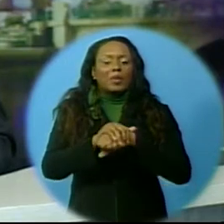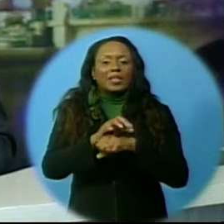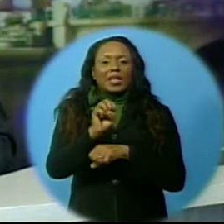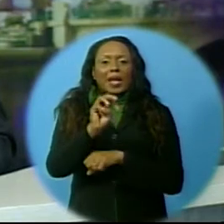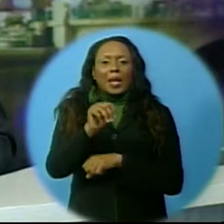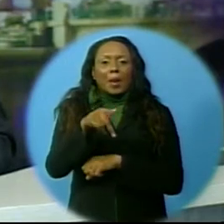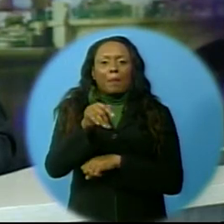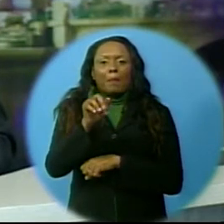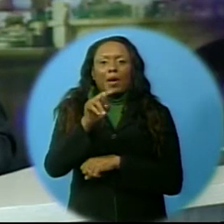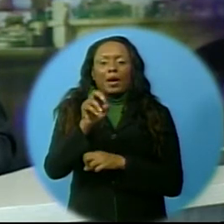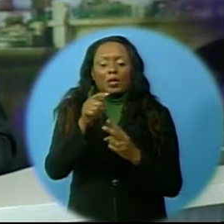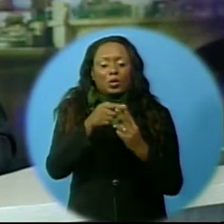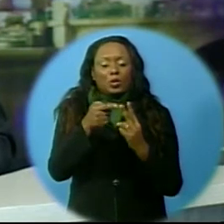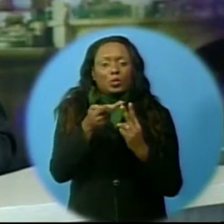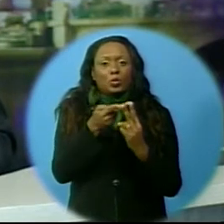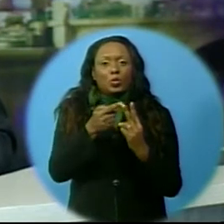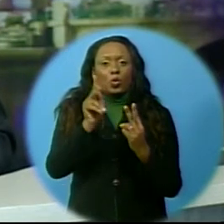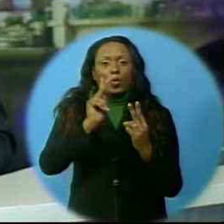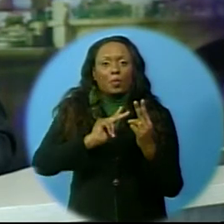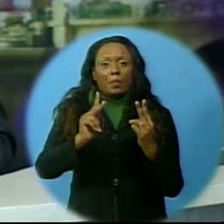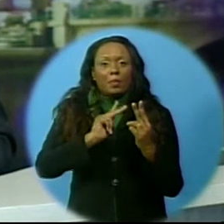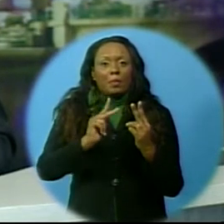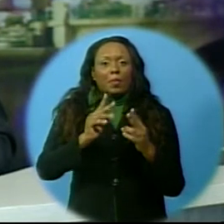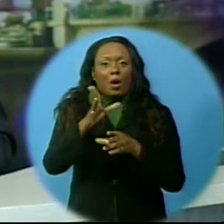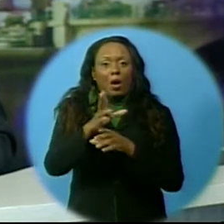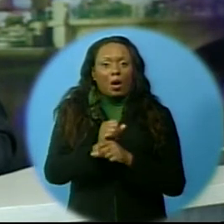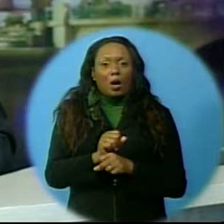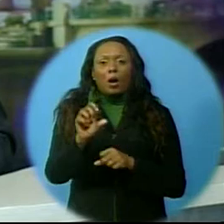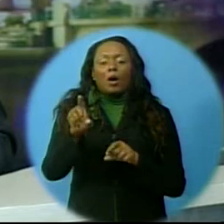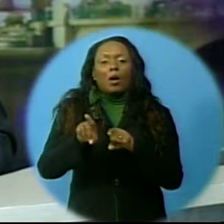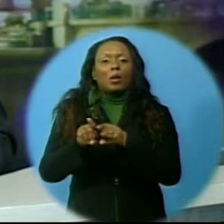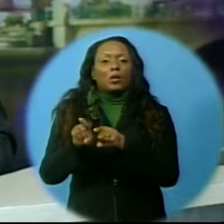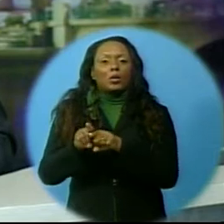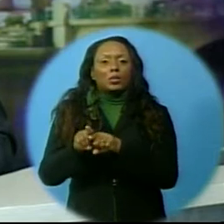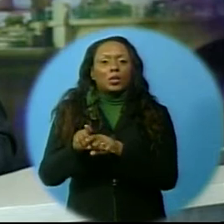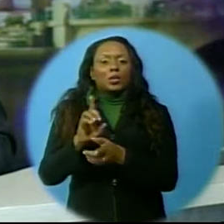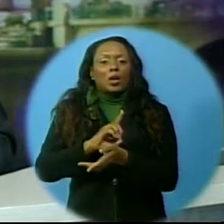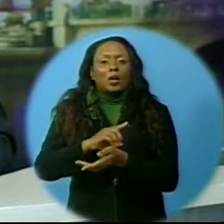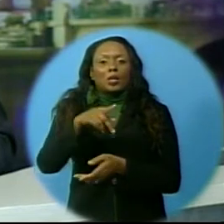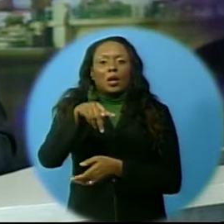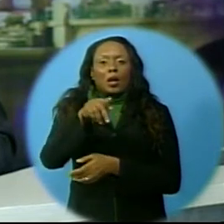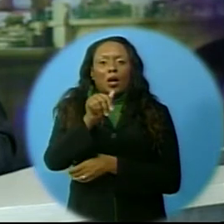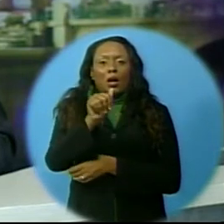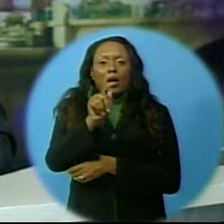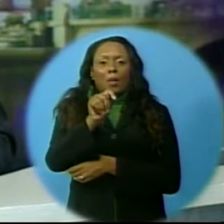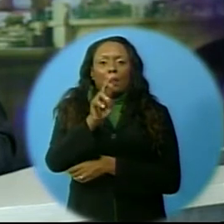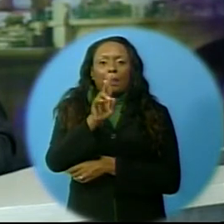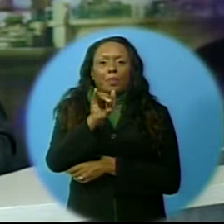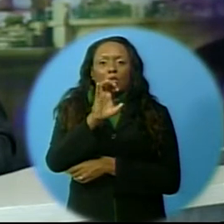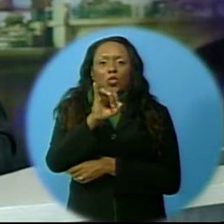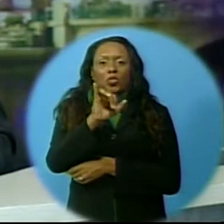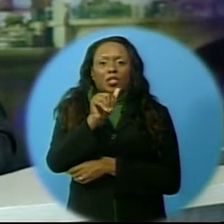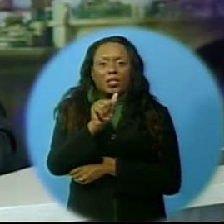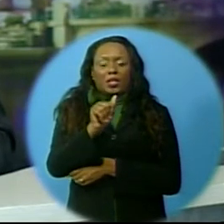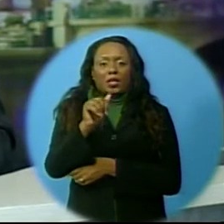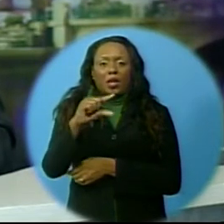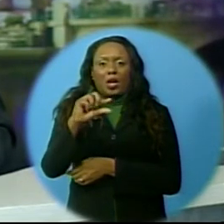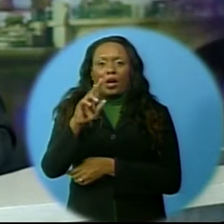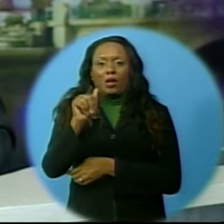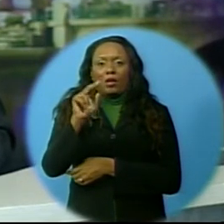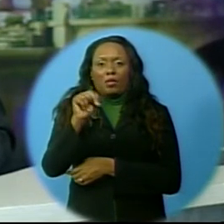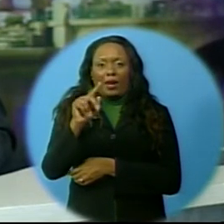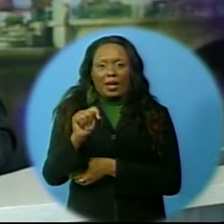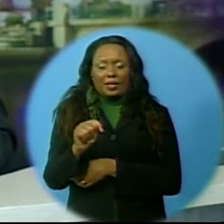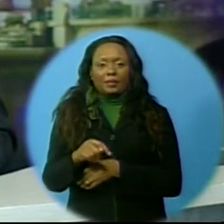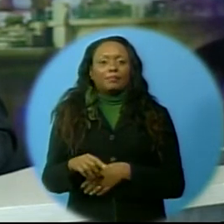their contribution to public service, as well as Dr. Patricia Downs Grant for her services to the financial sector.